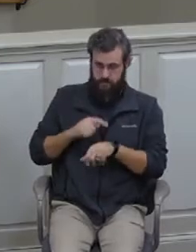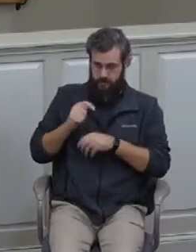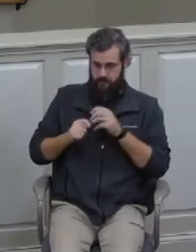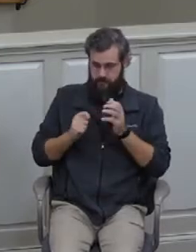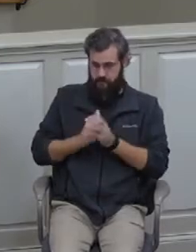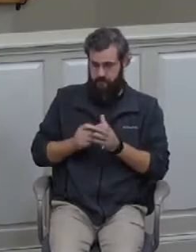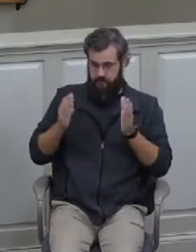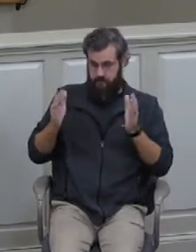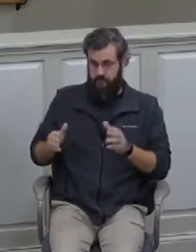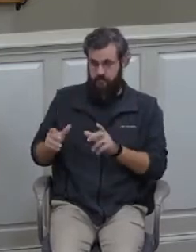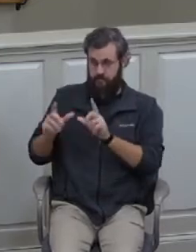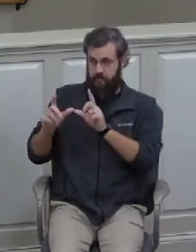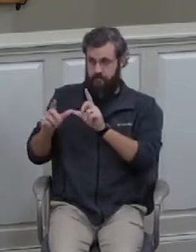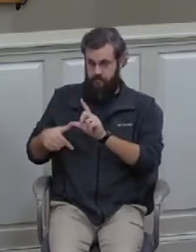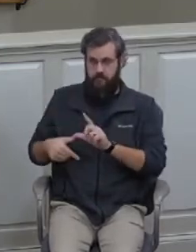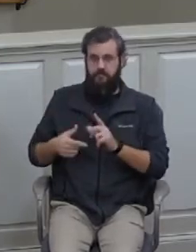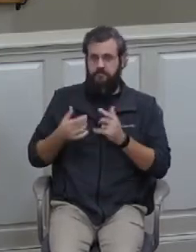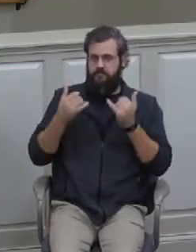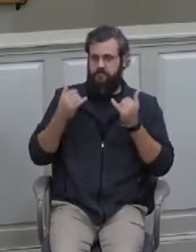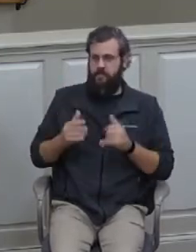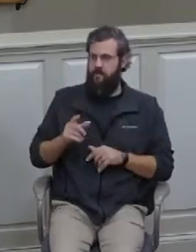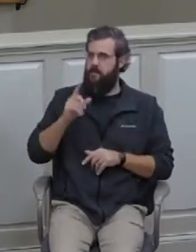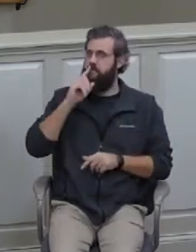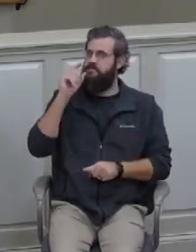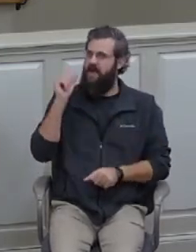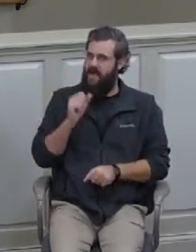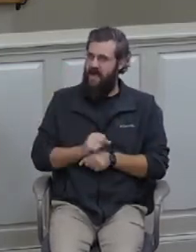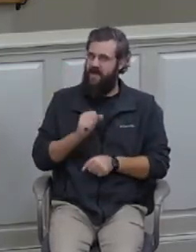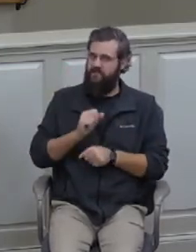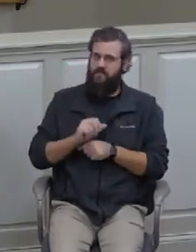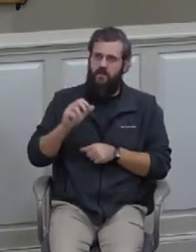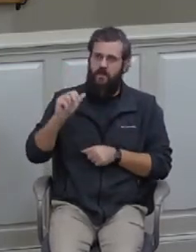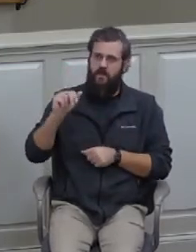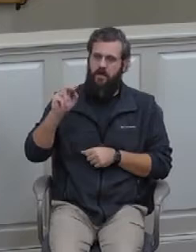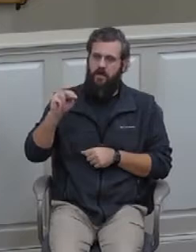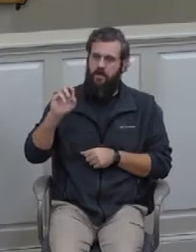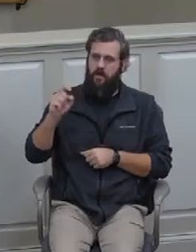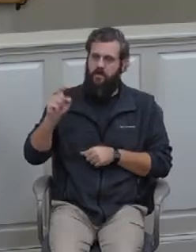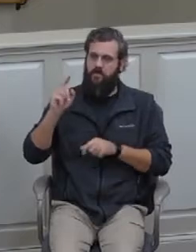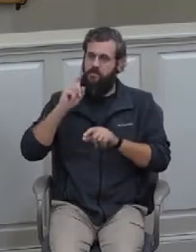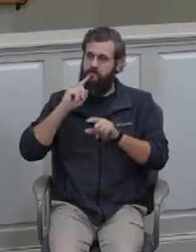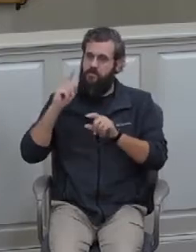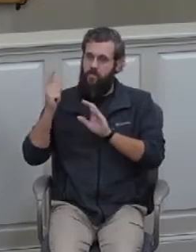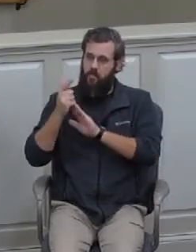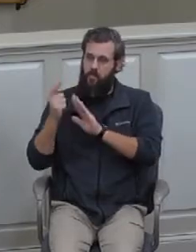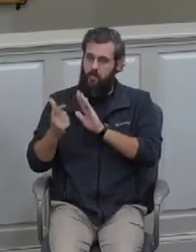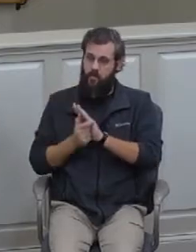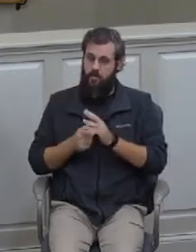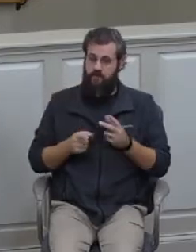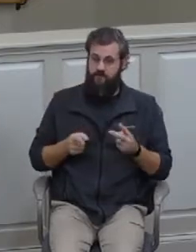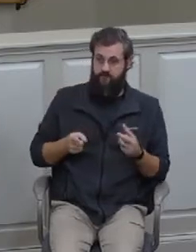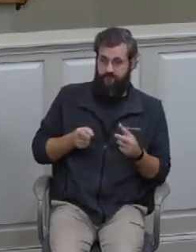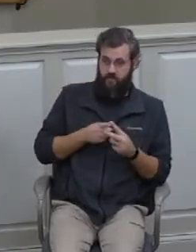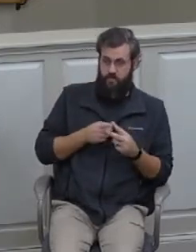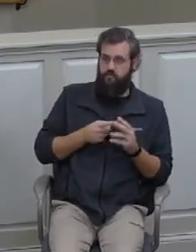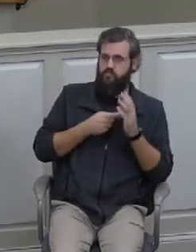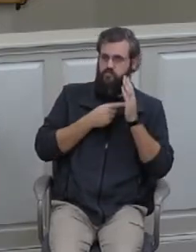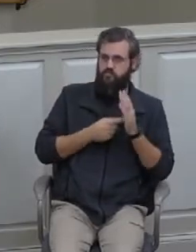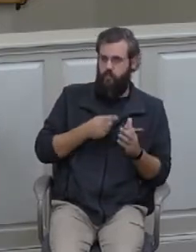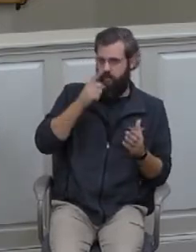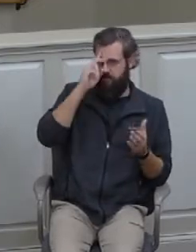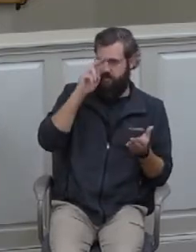have expired, this is the actual annexation ordinance. The prior one showed your intent to annex the